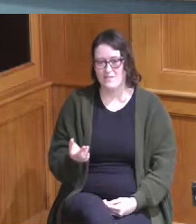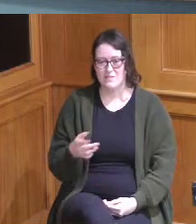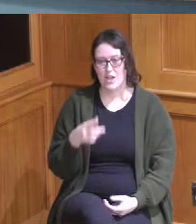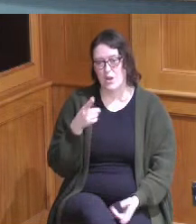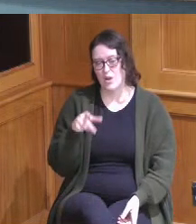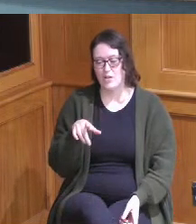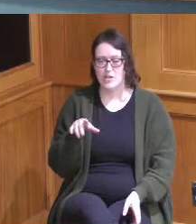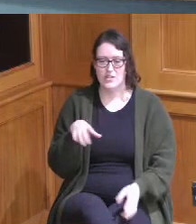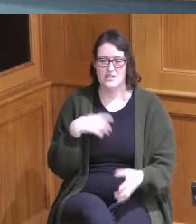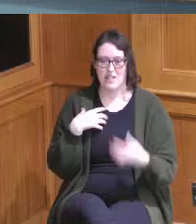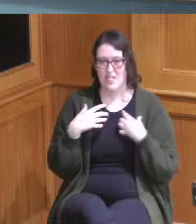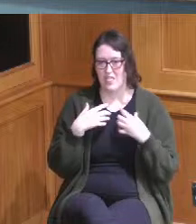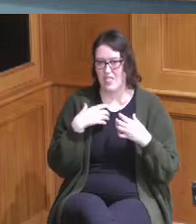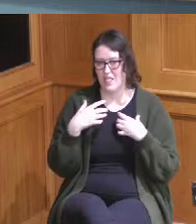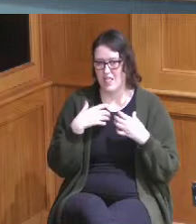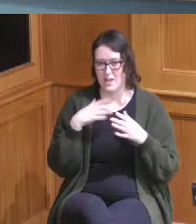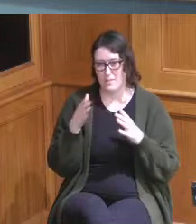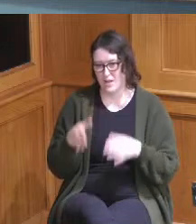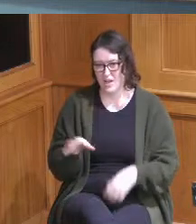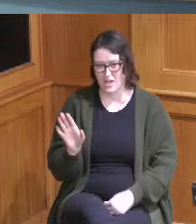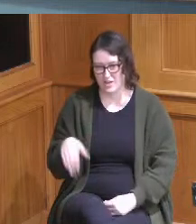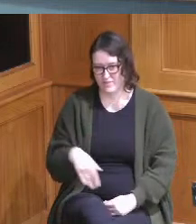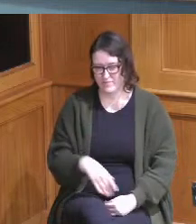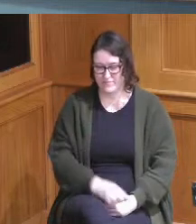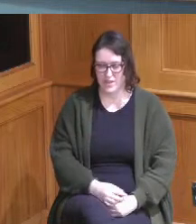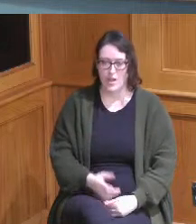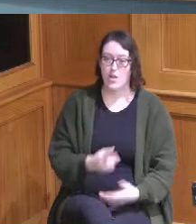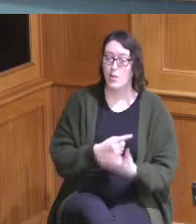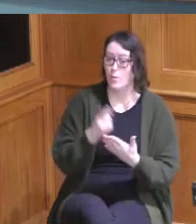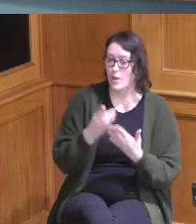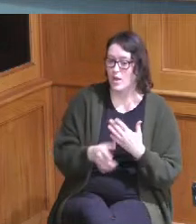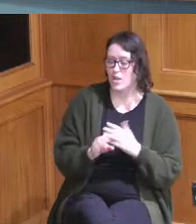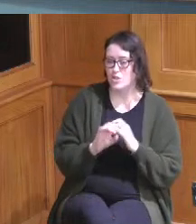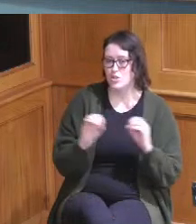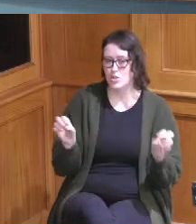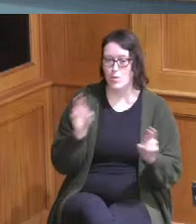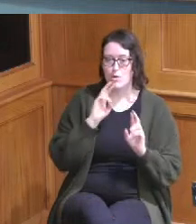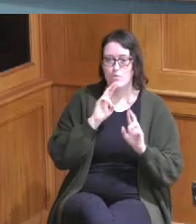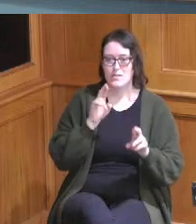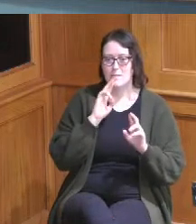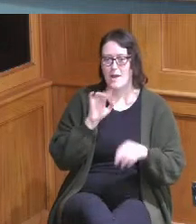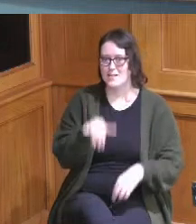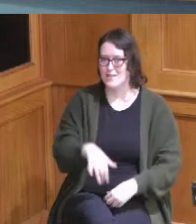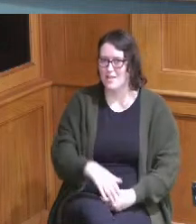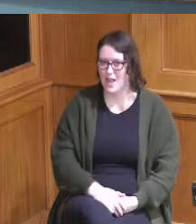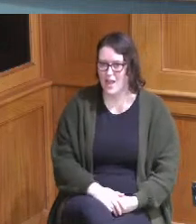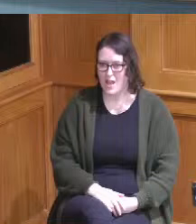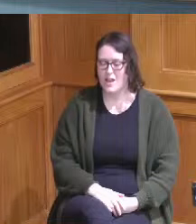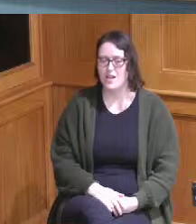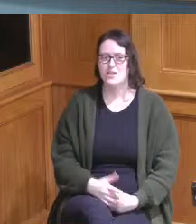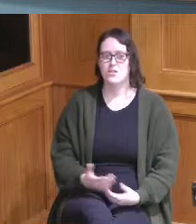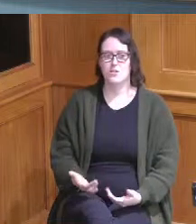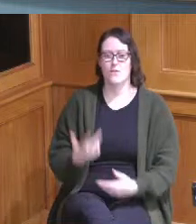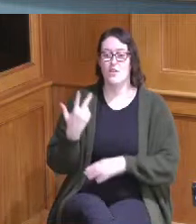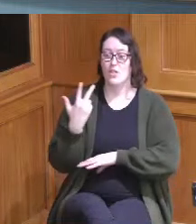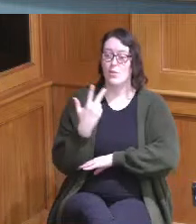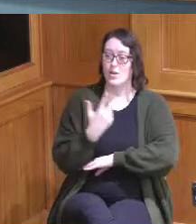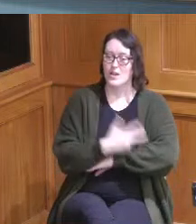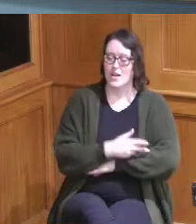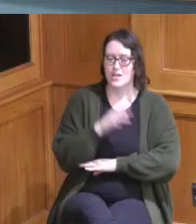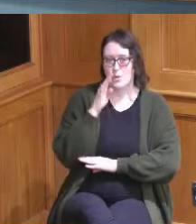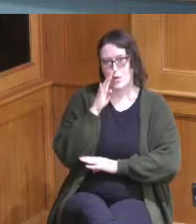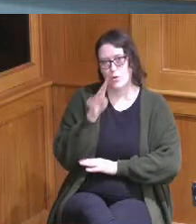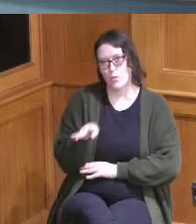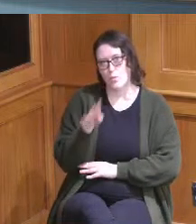crybabies. And over the weekends, we do not have anybody responding to this. And so for 3 days, we